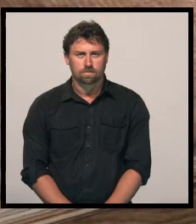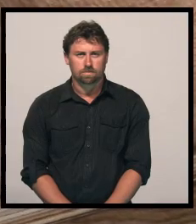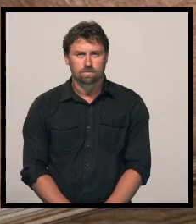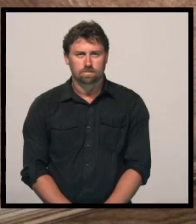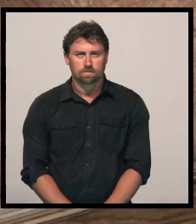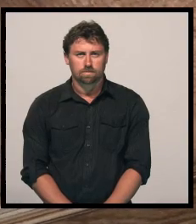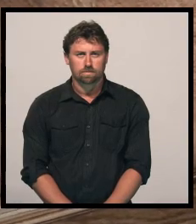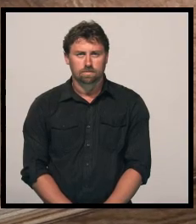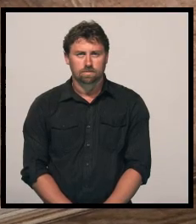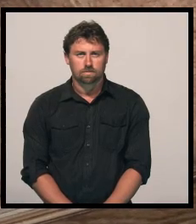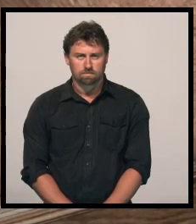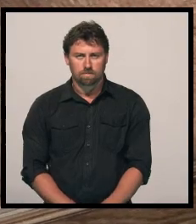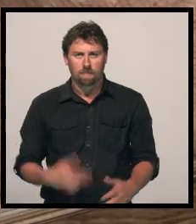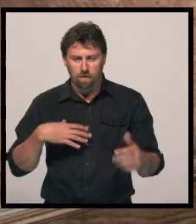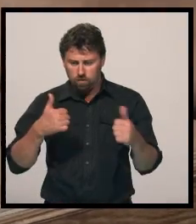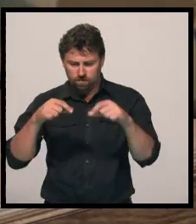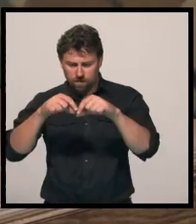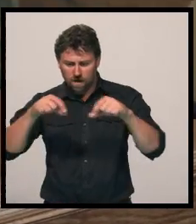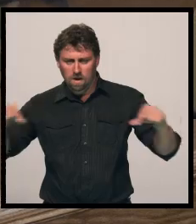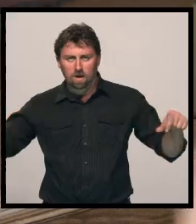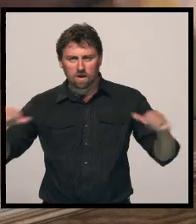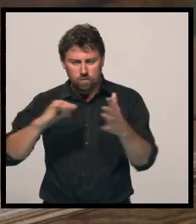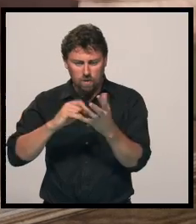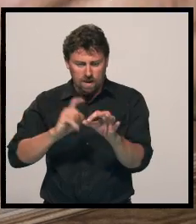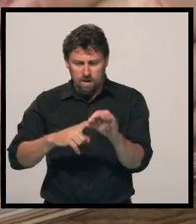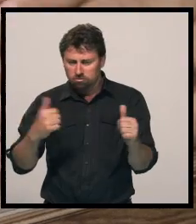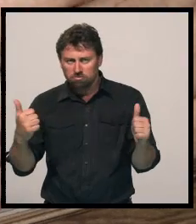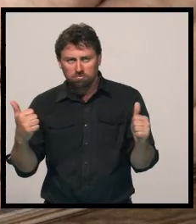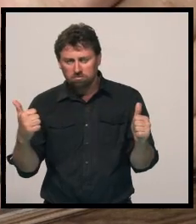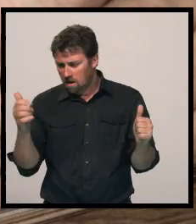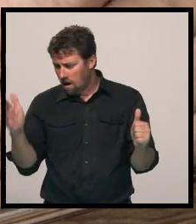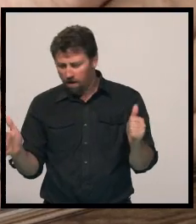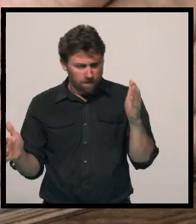Let's get a nice square piece, mark it to length.